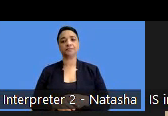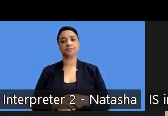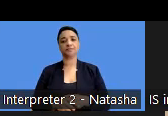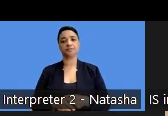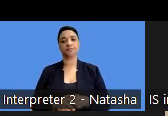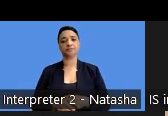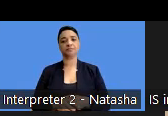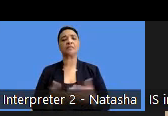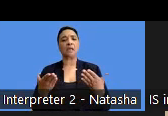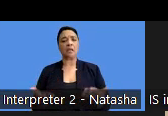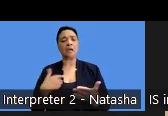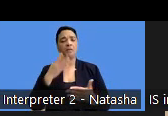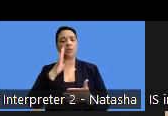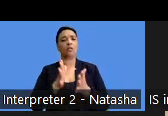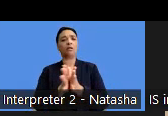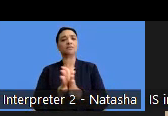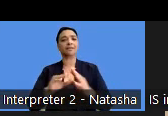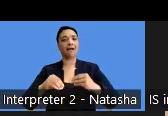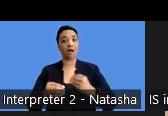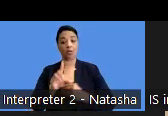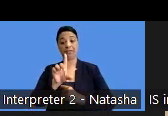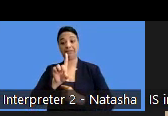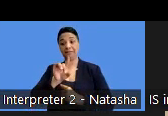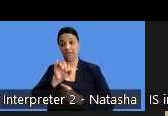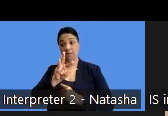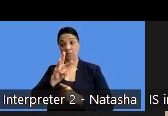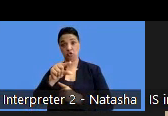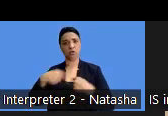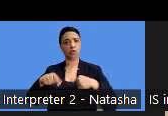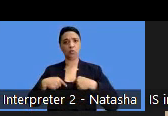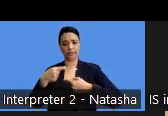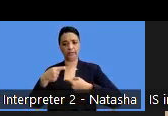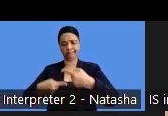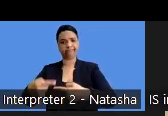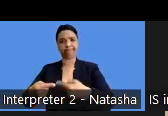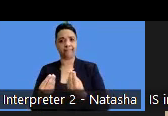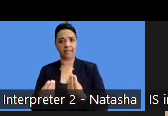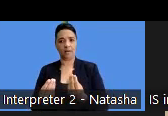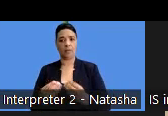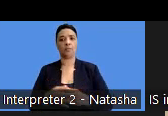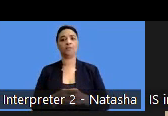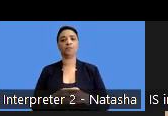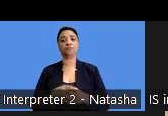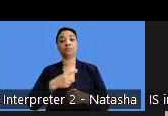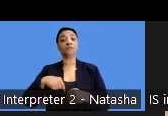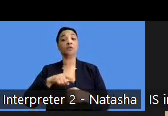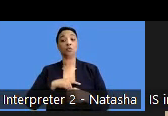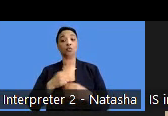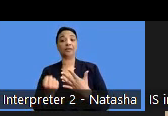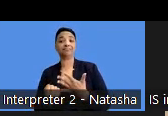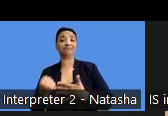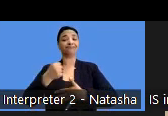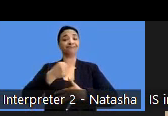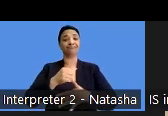IACS guidelines for inclusion of persons with disability in humanitarian action. Coordination